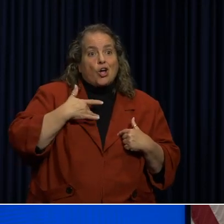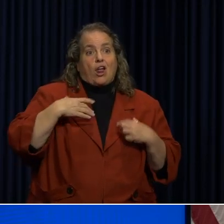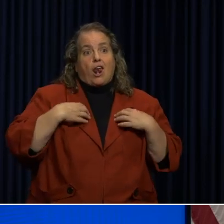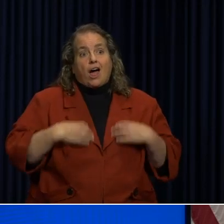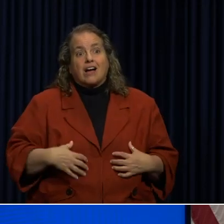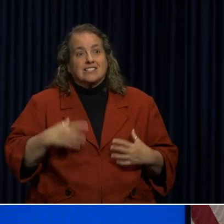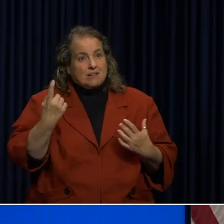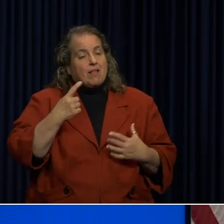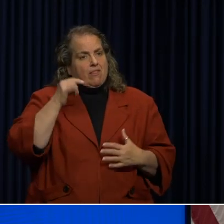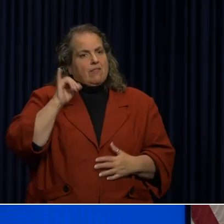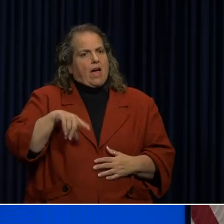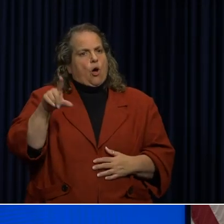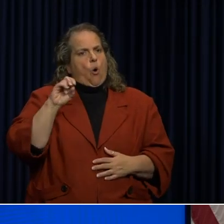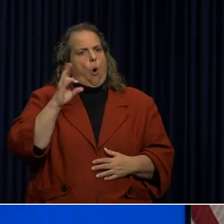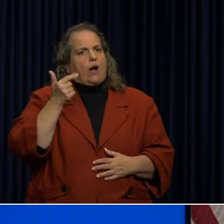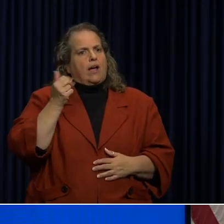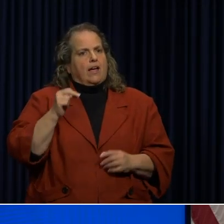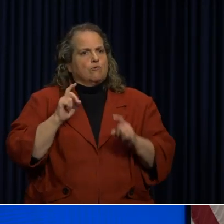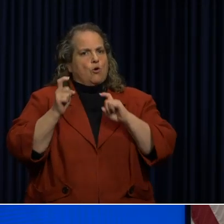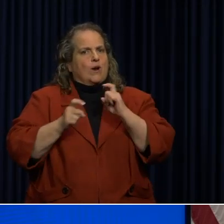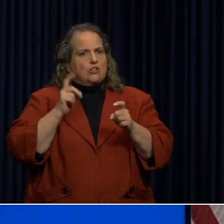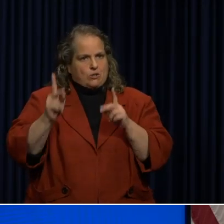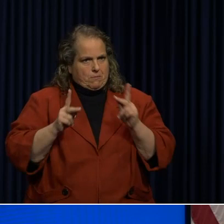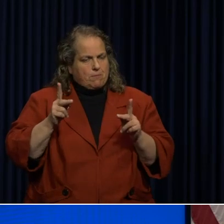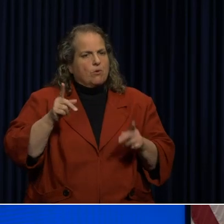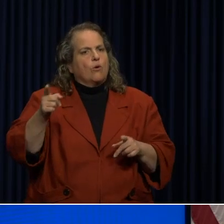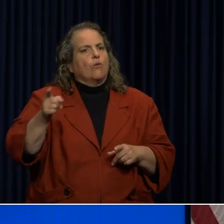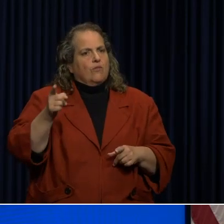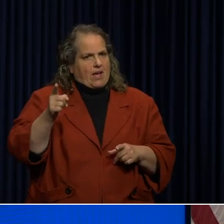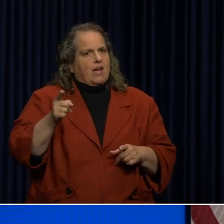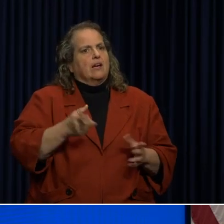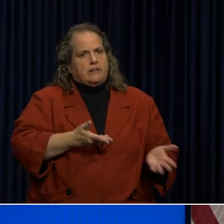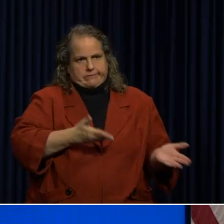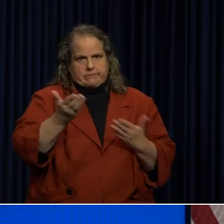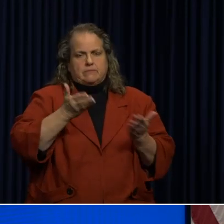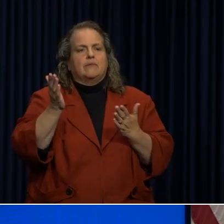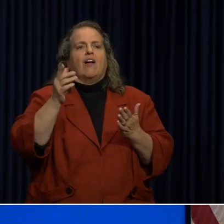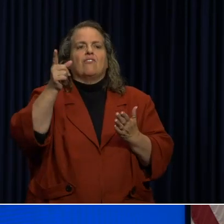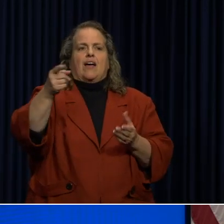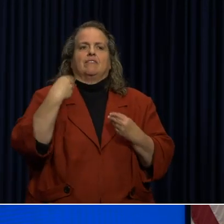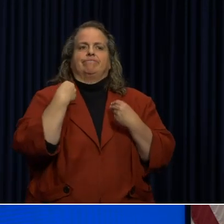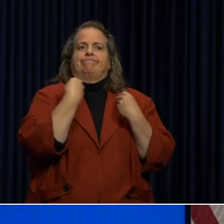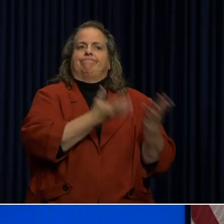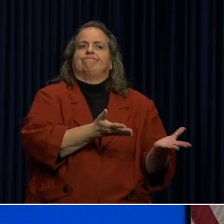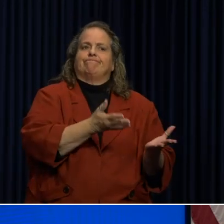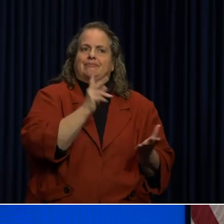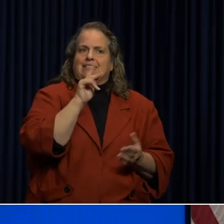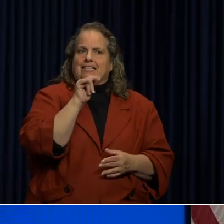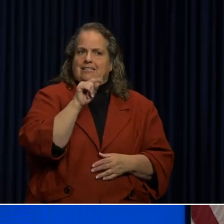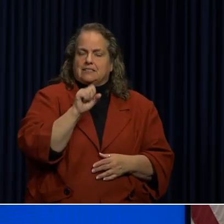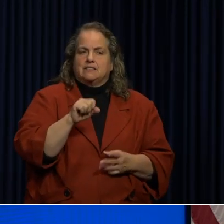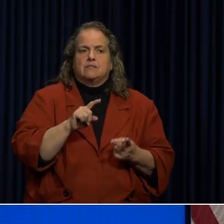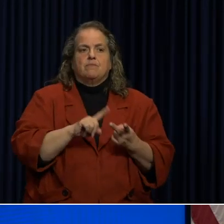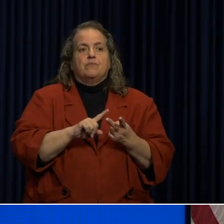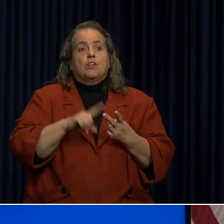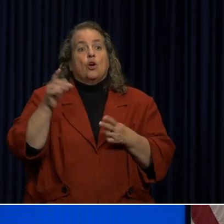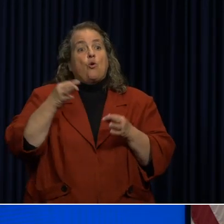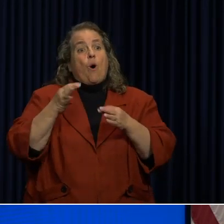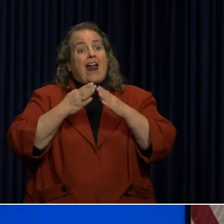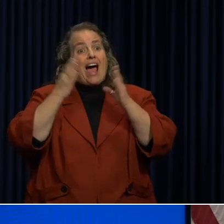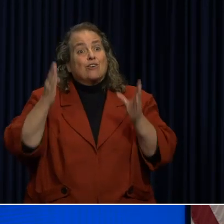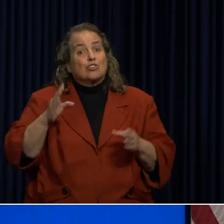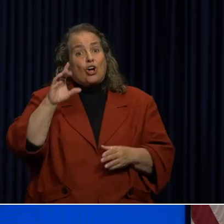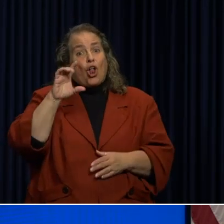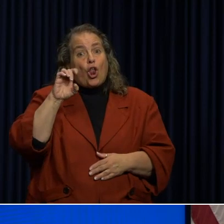members are on the front line in their courthouses. Although not currently issuing driver's license, they've helped add over 2 million Kentuckians to the